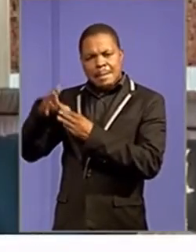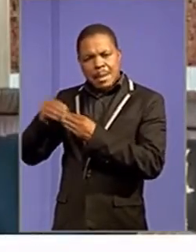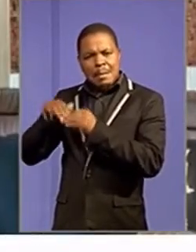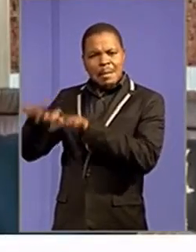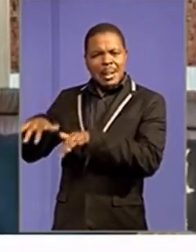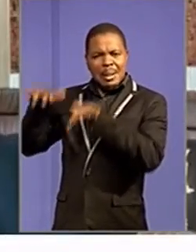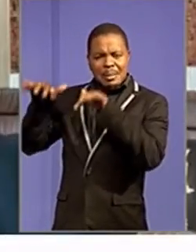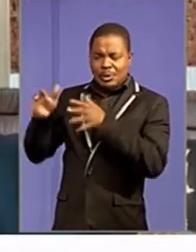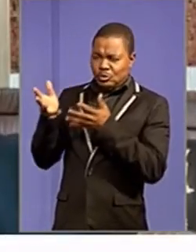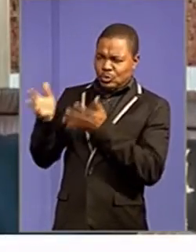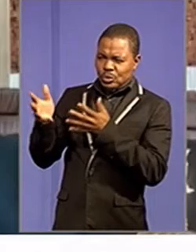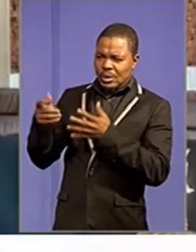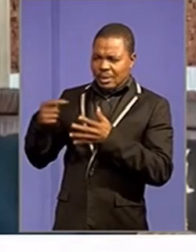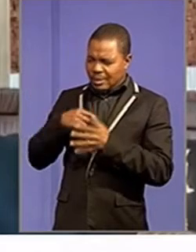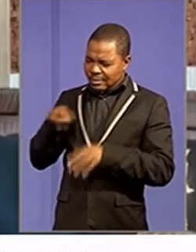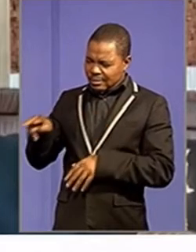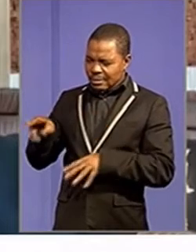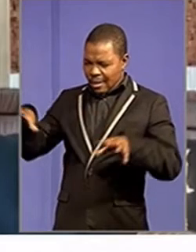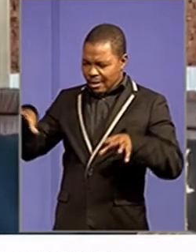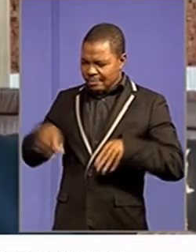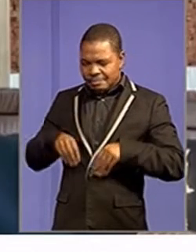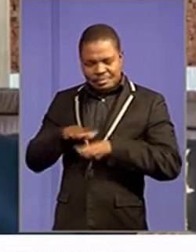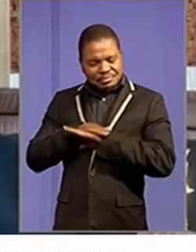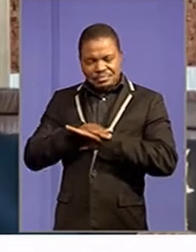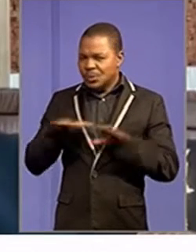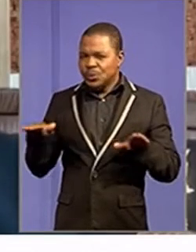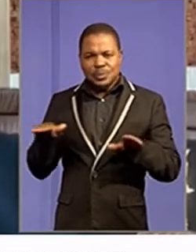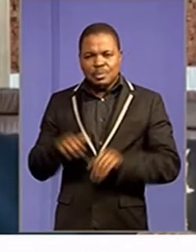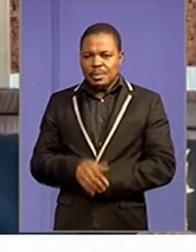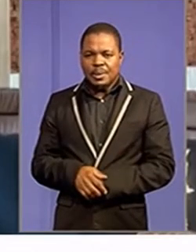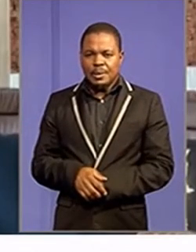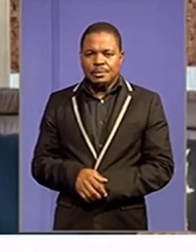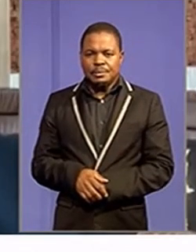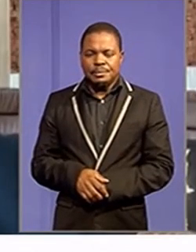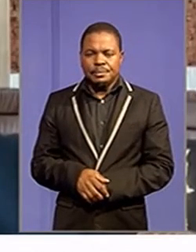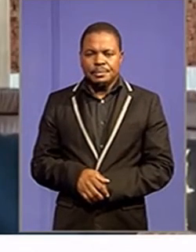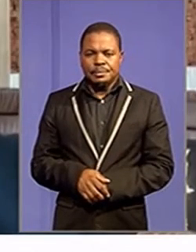completely unacceptable. And it would be a pity